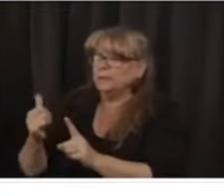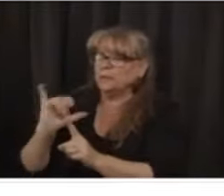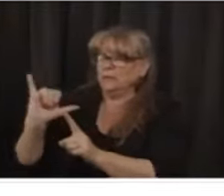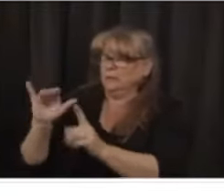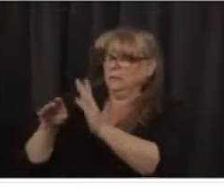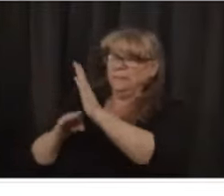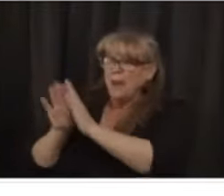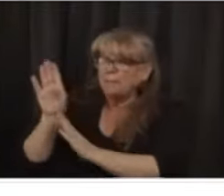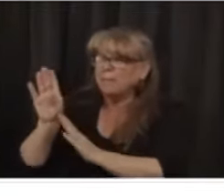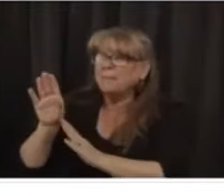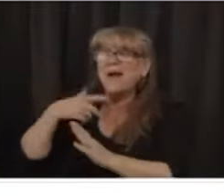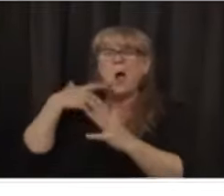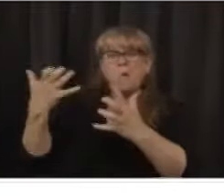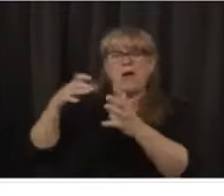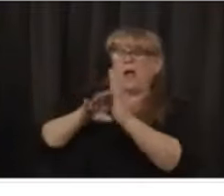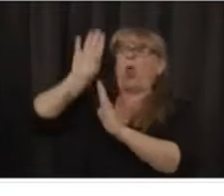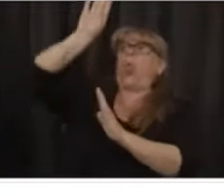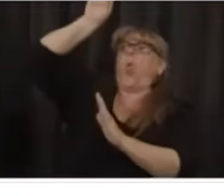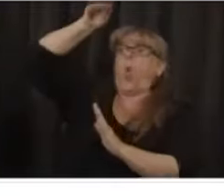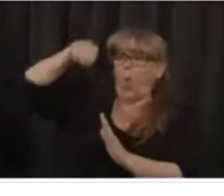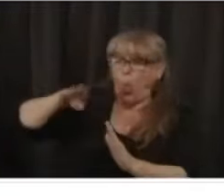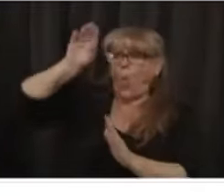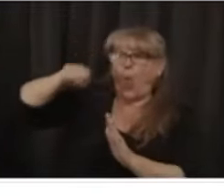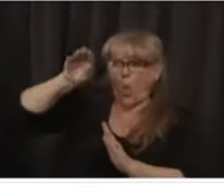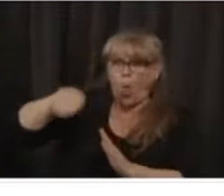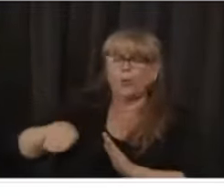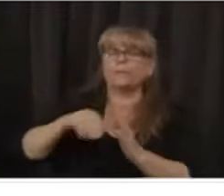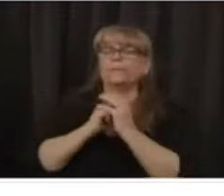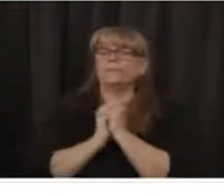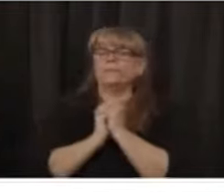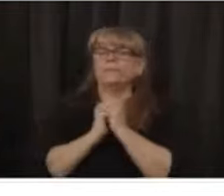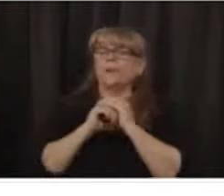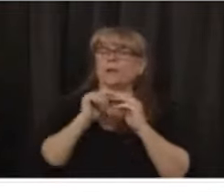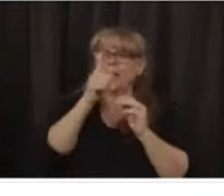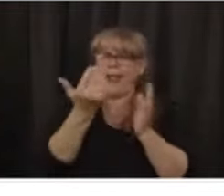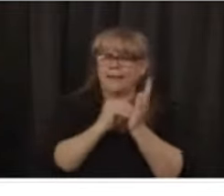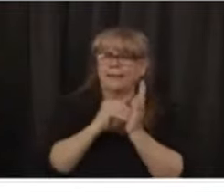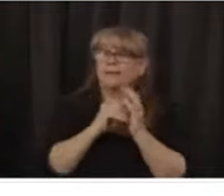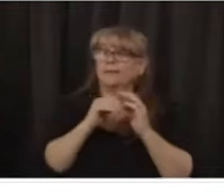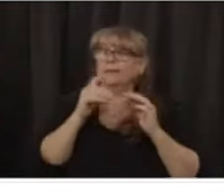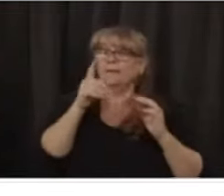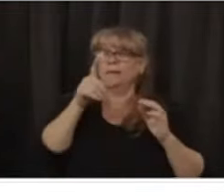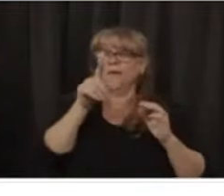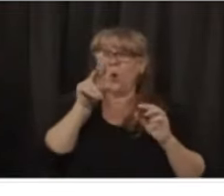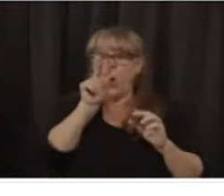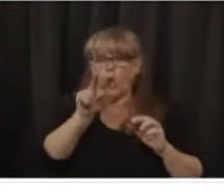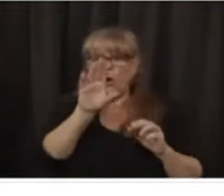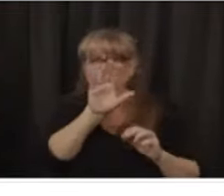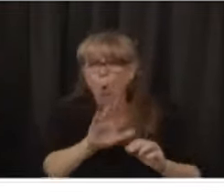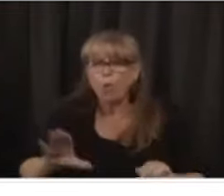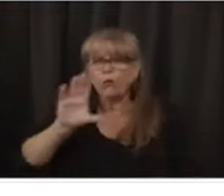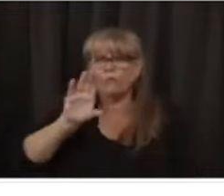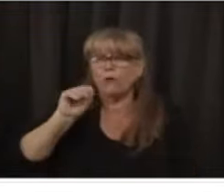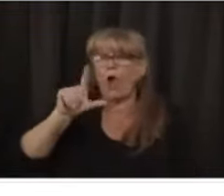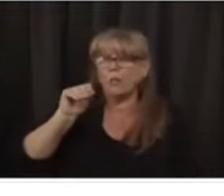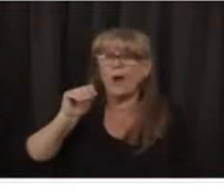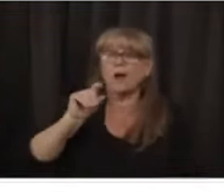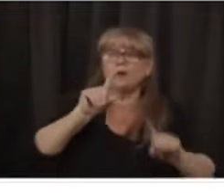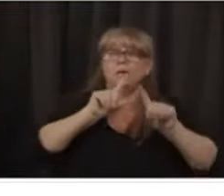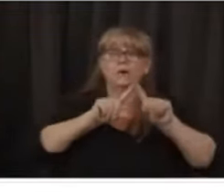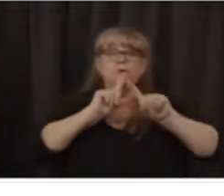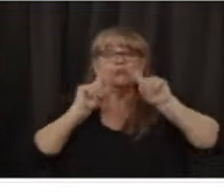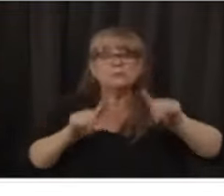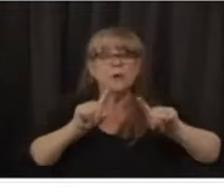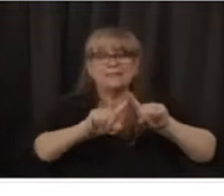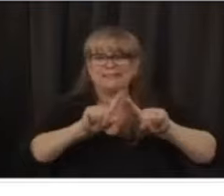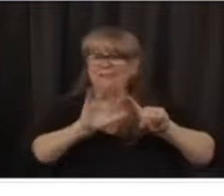slide. But as we know, the trends are pretty different across the state, both by age group and by geography.